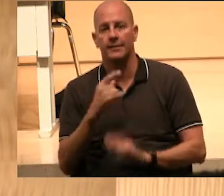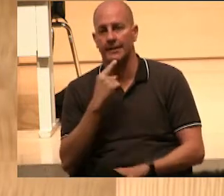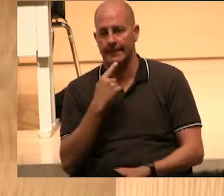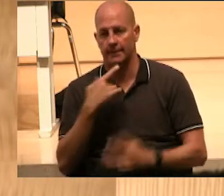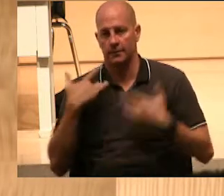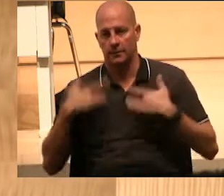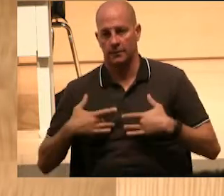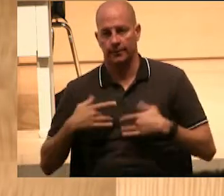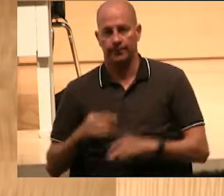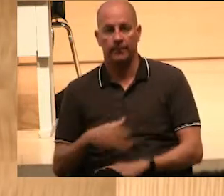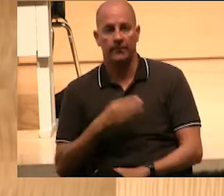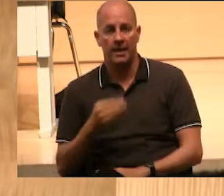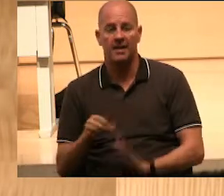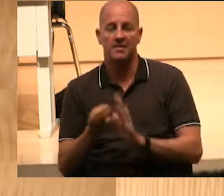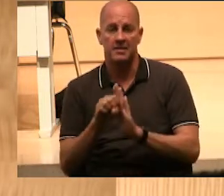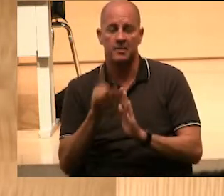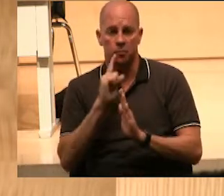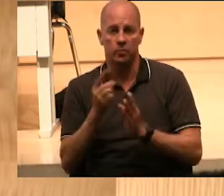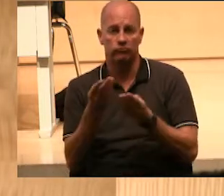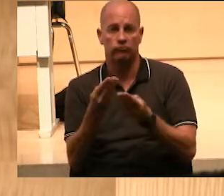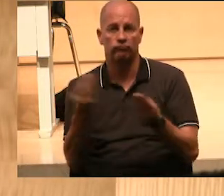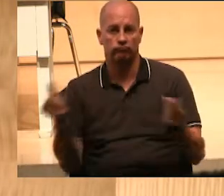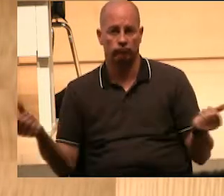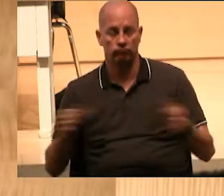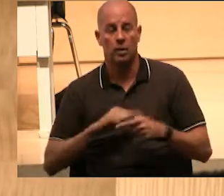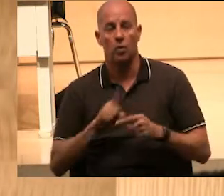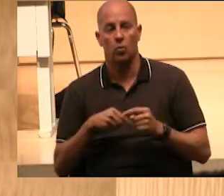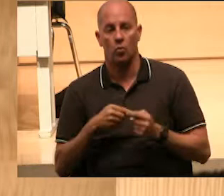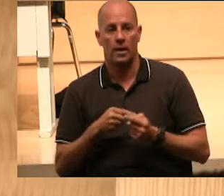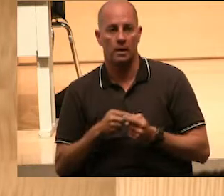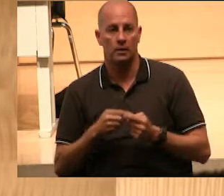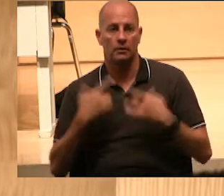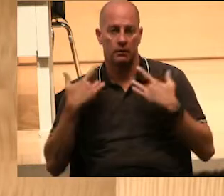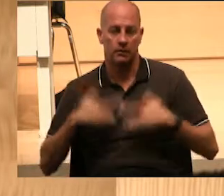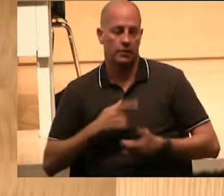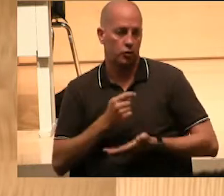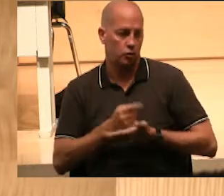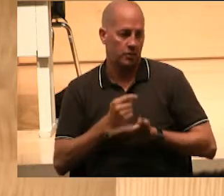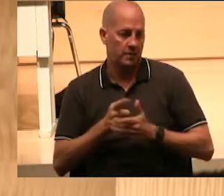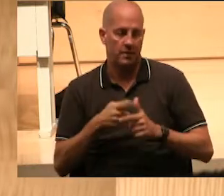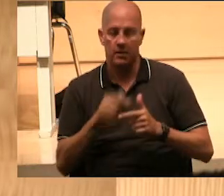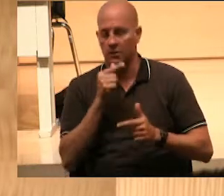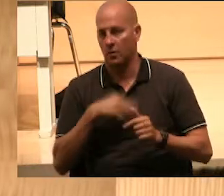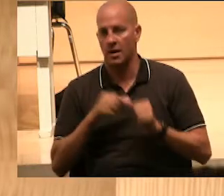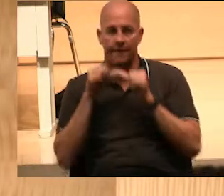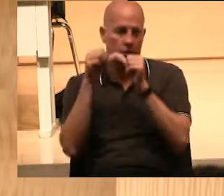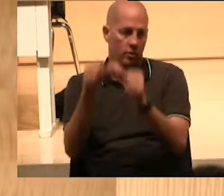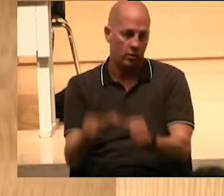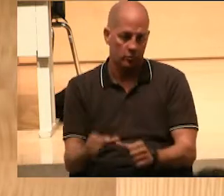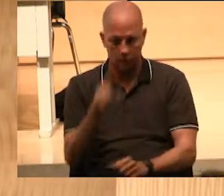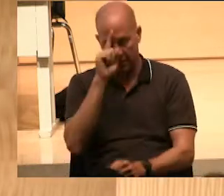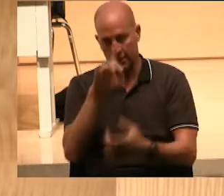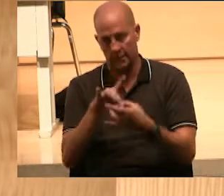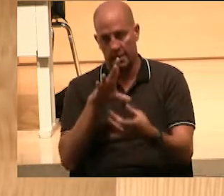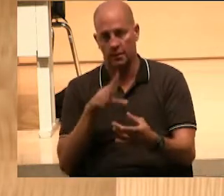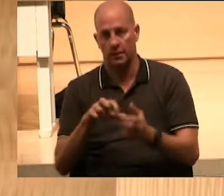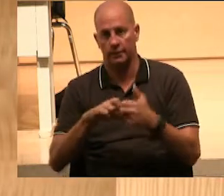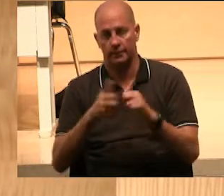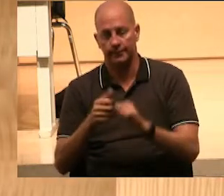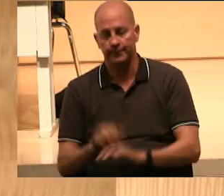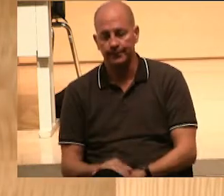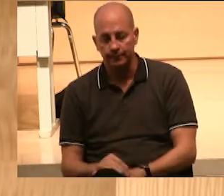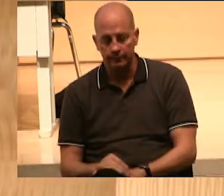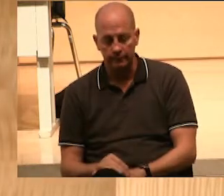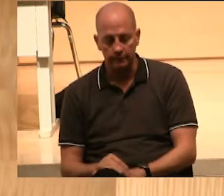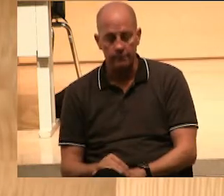and those symptoms clear up as the depression is treated, and they don't have ongoing, lingering psychotic symptoms. According